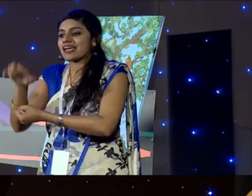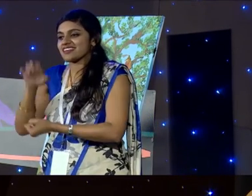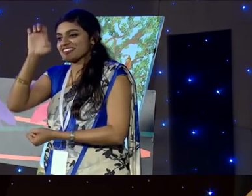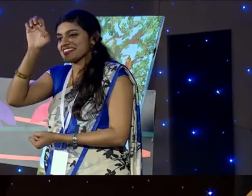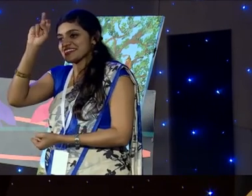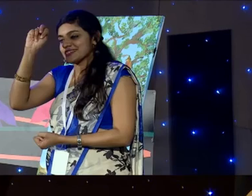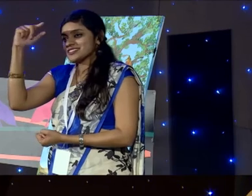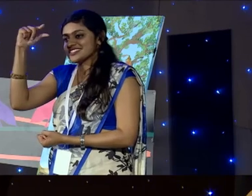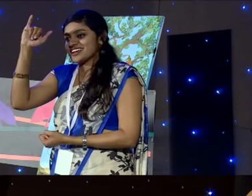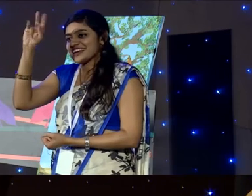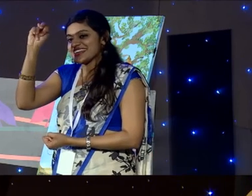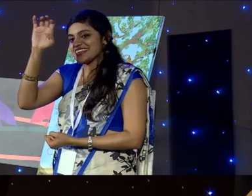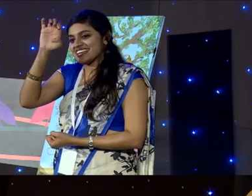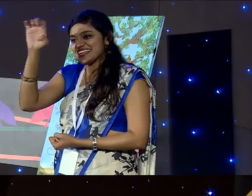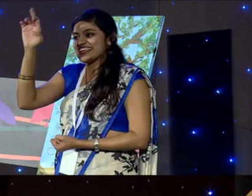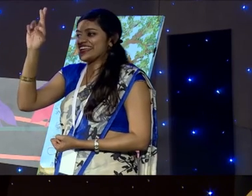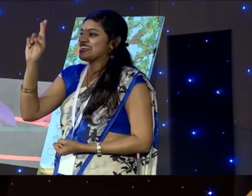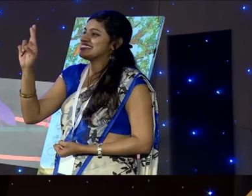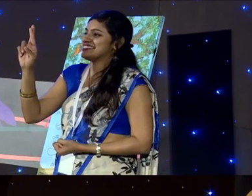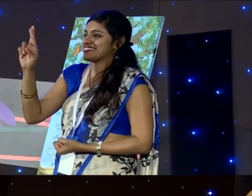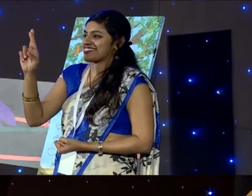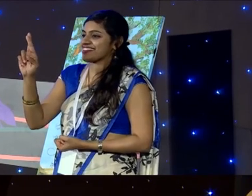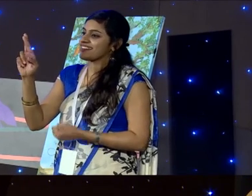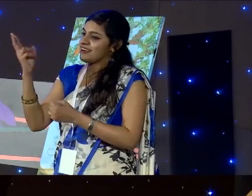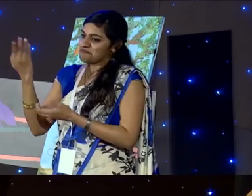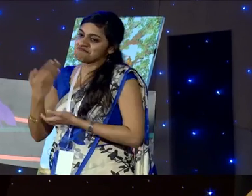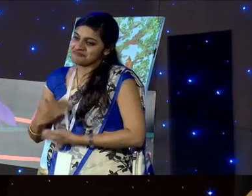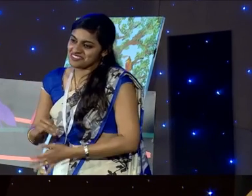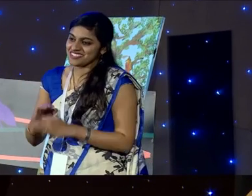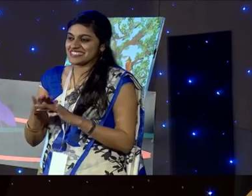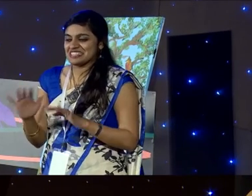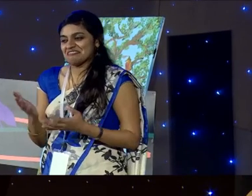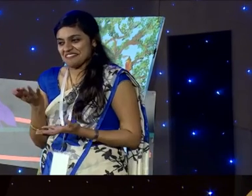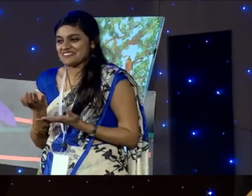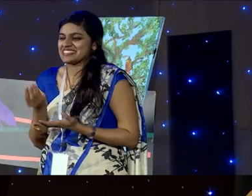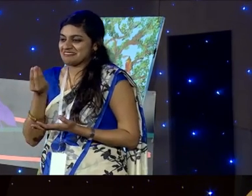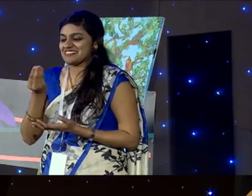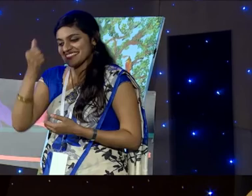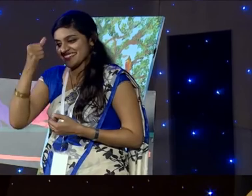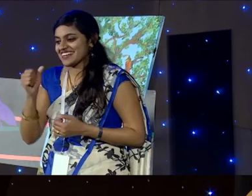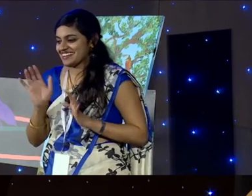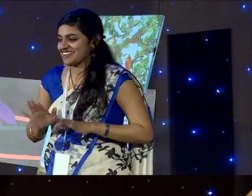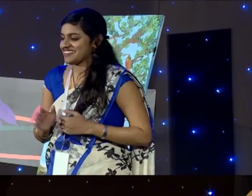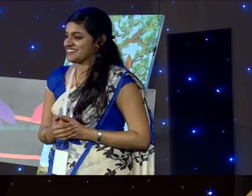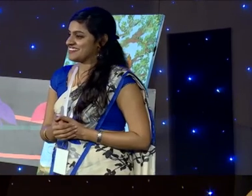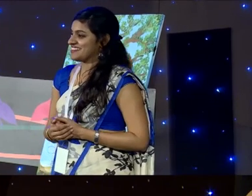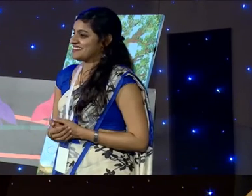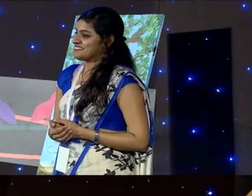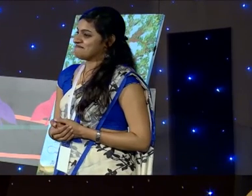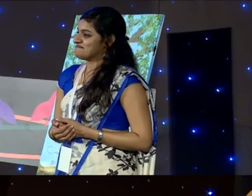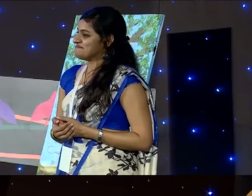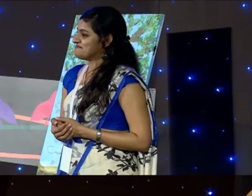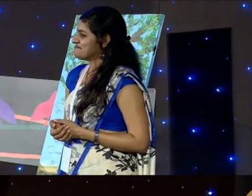So they have talent at science, at understanding systems, genetically linked to having a child with